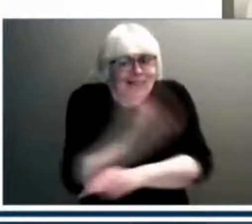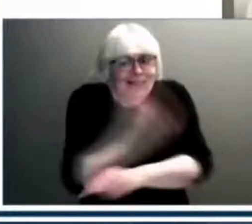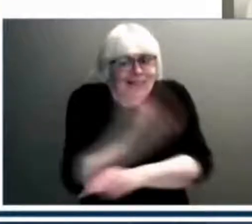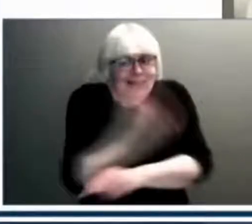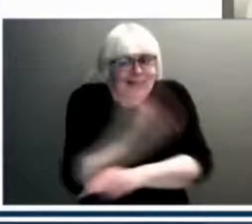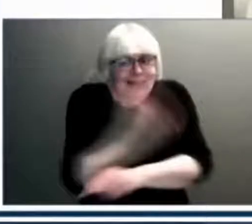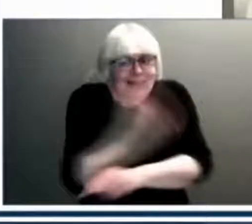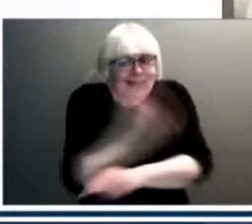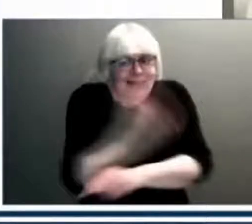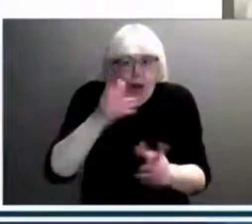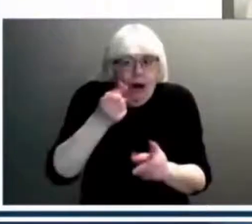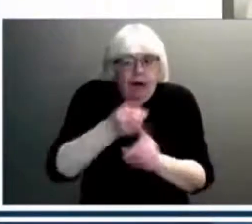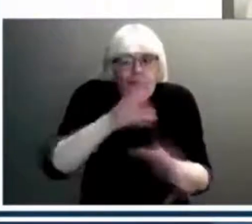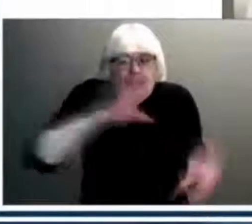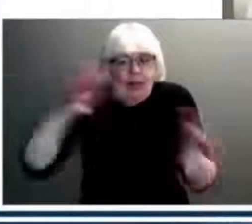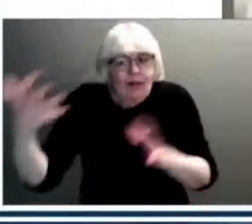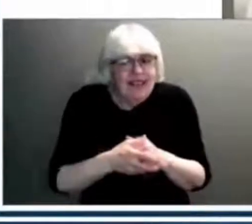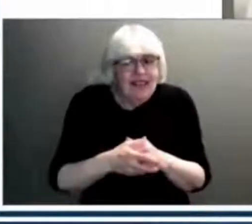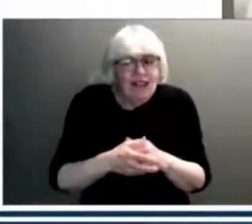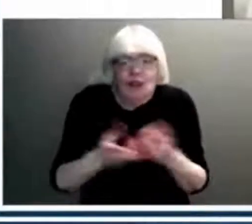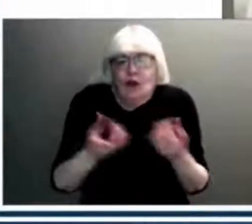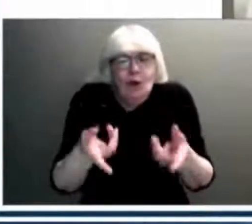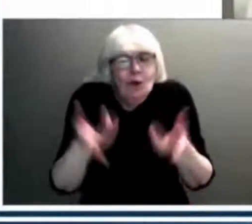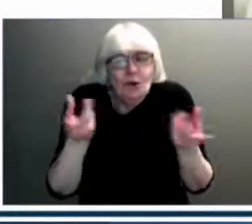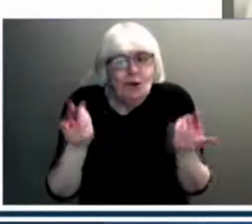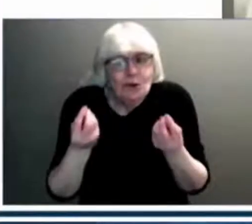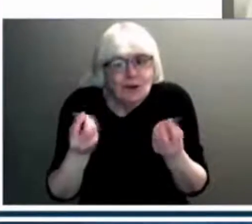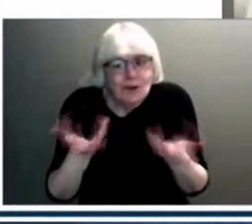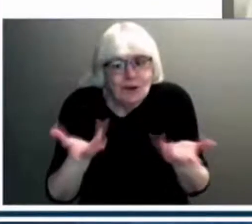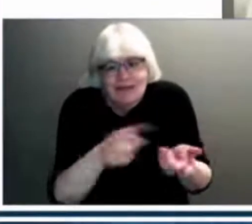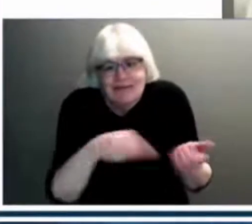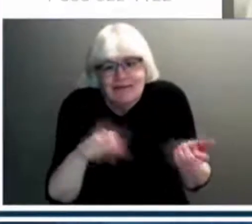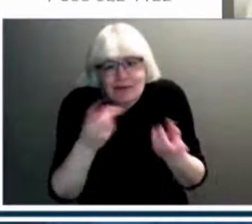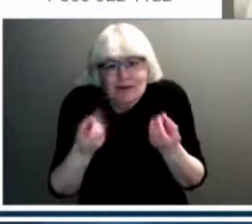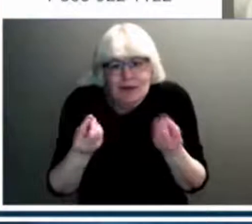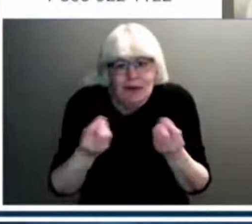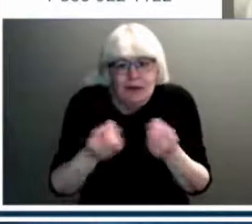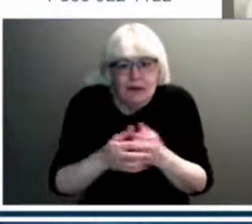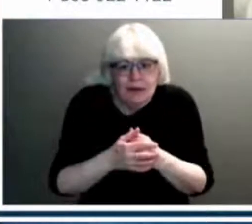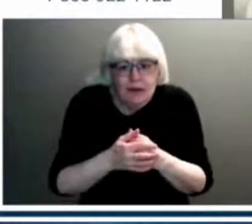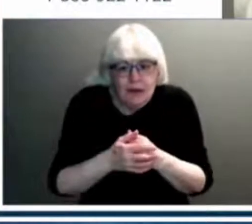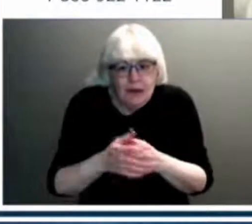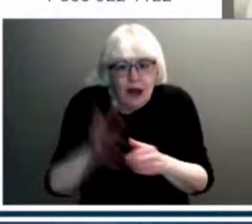to take once they refuse to provide that vaccine.